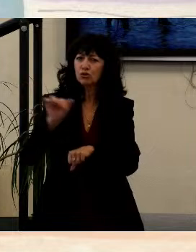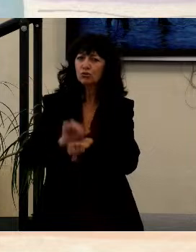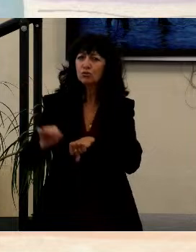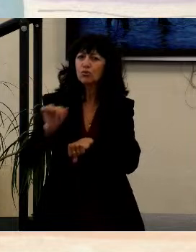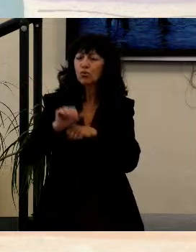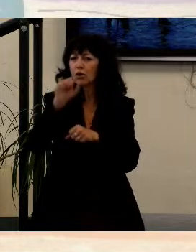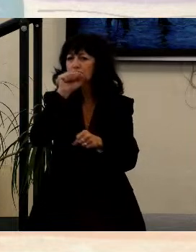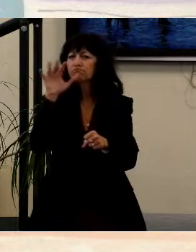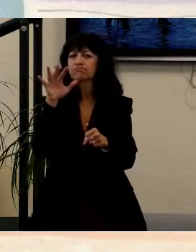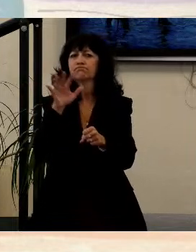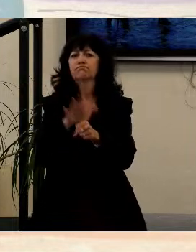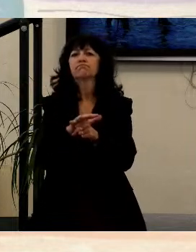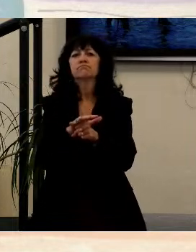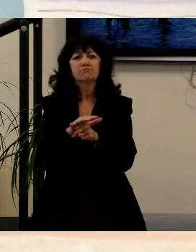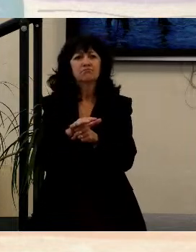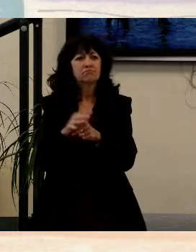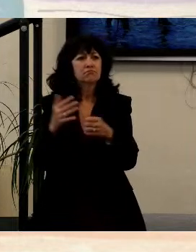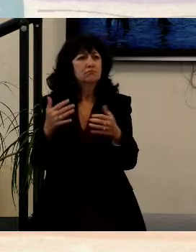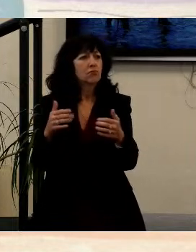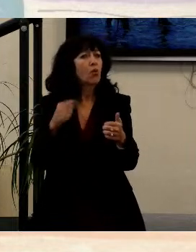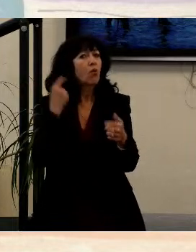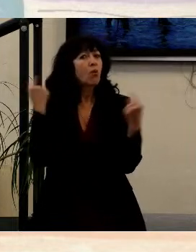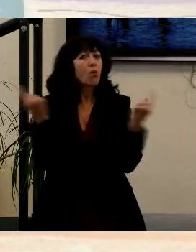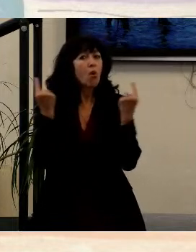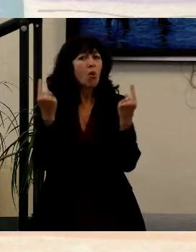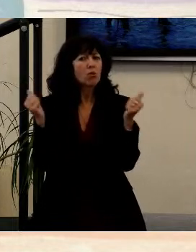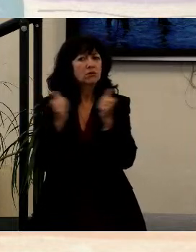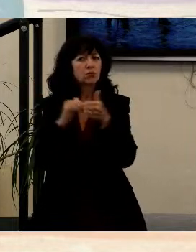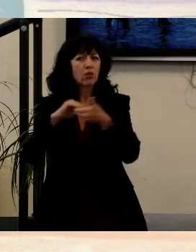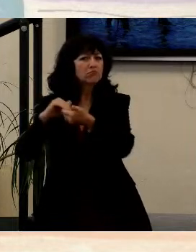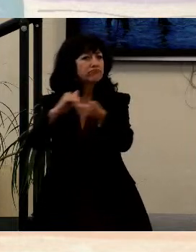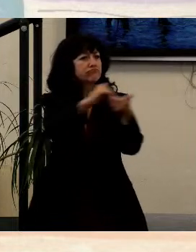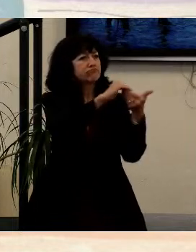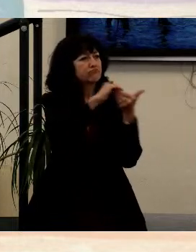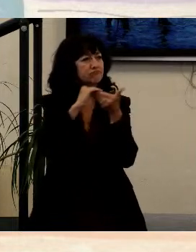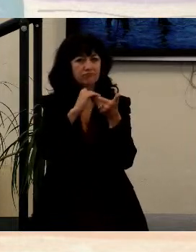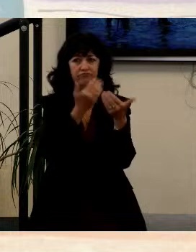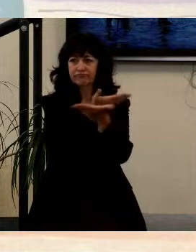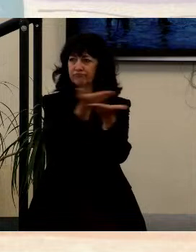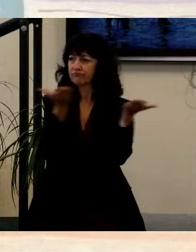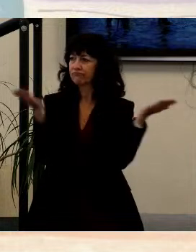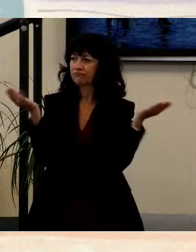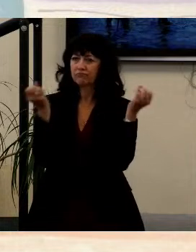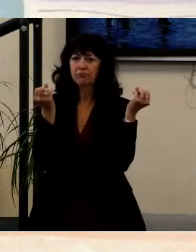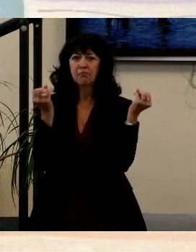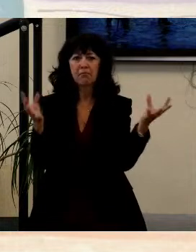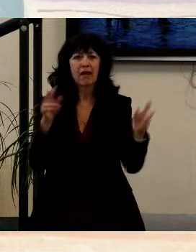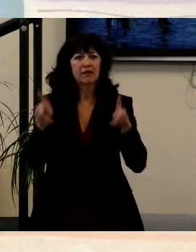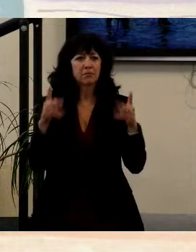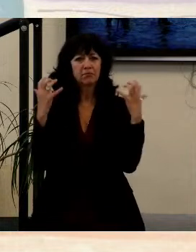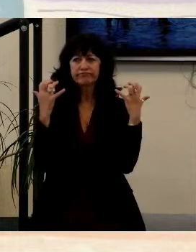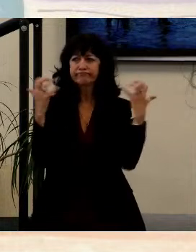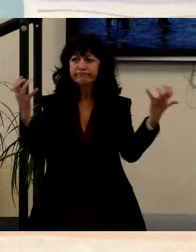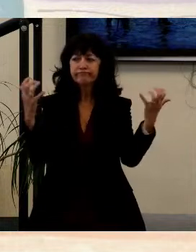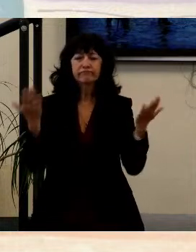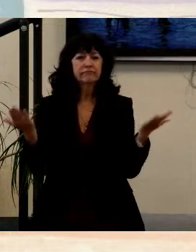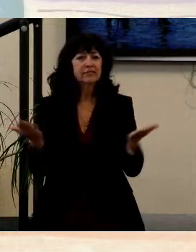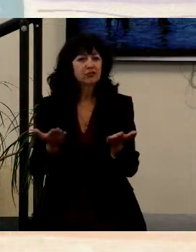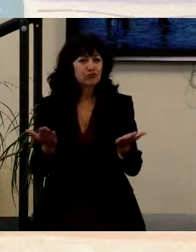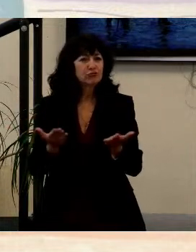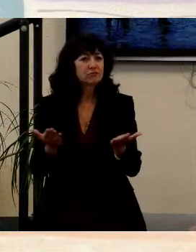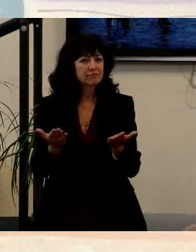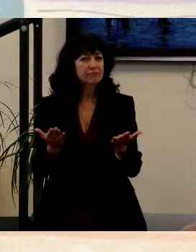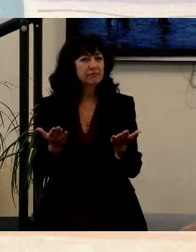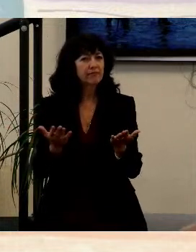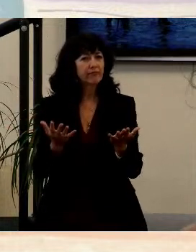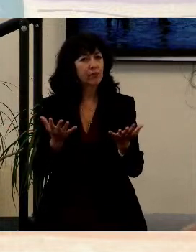been in collaboration. And look at all the people in the room who have been part of this and who are part of our efforts to bring